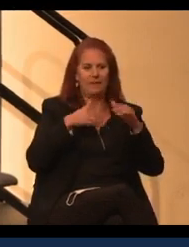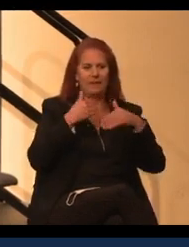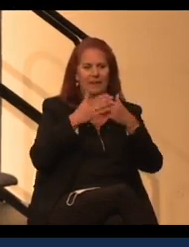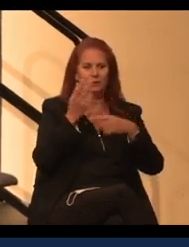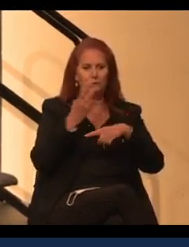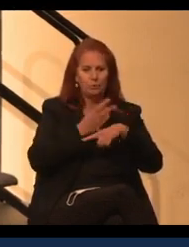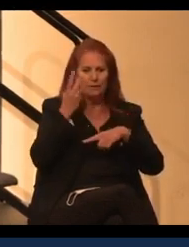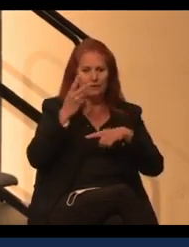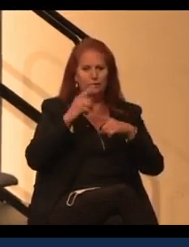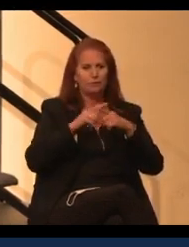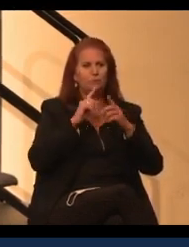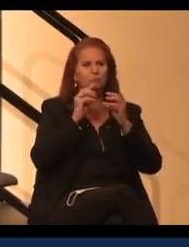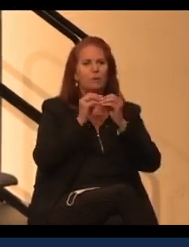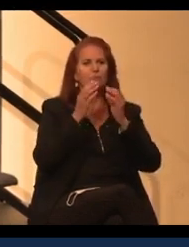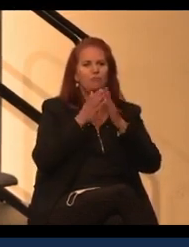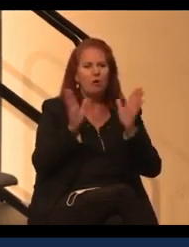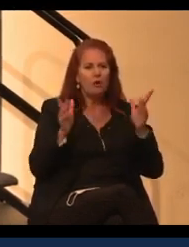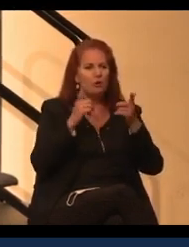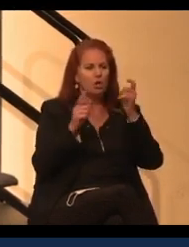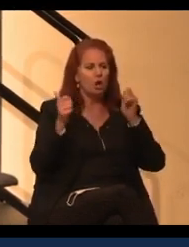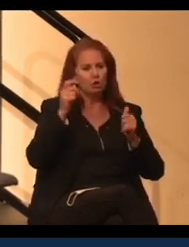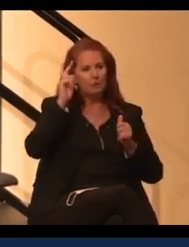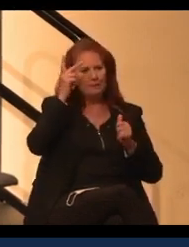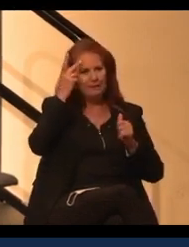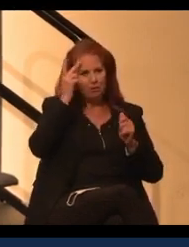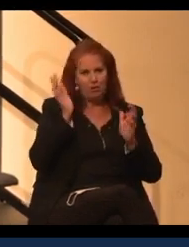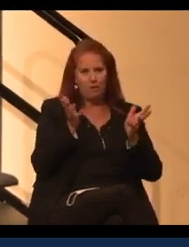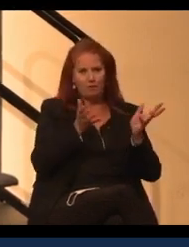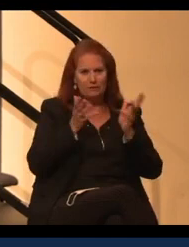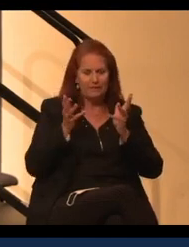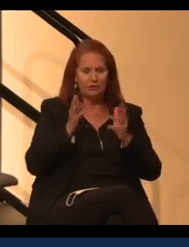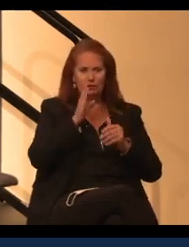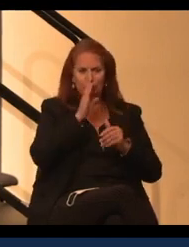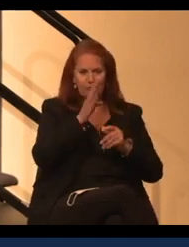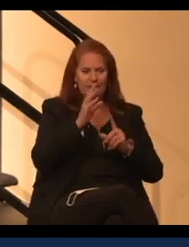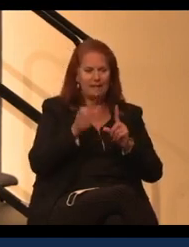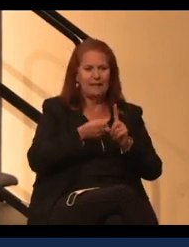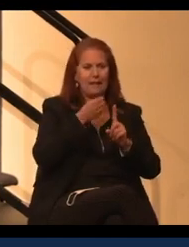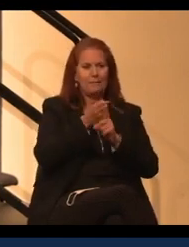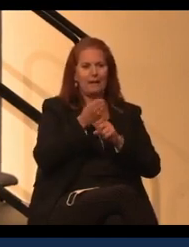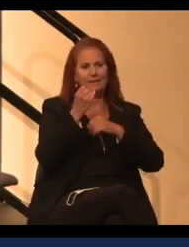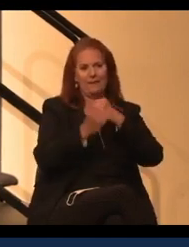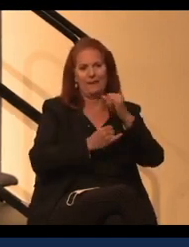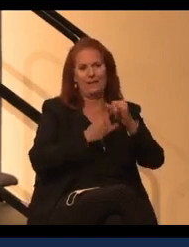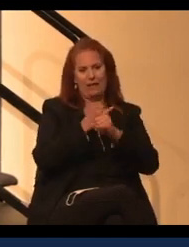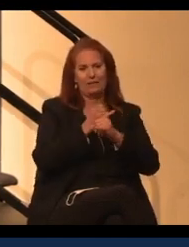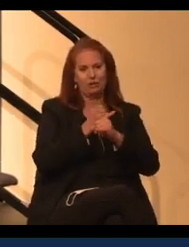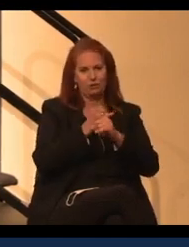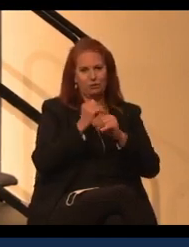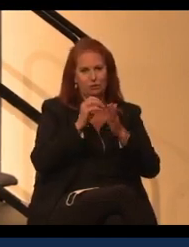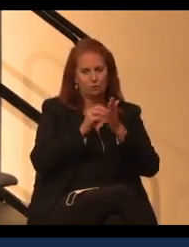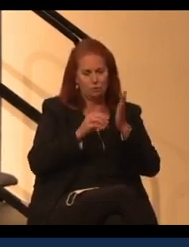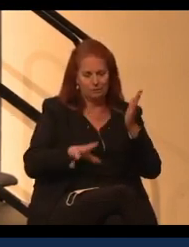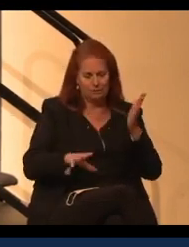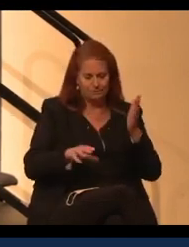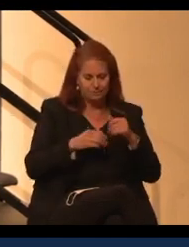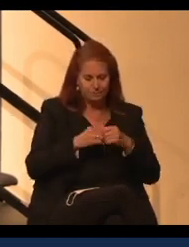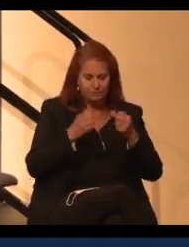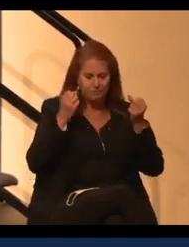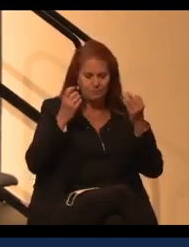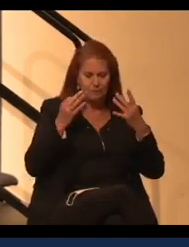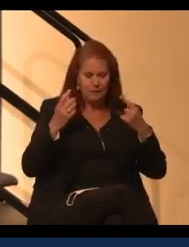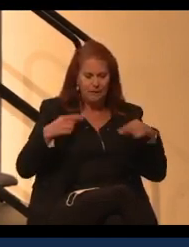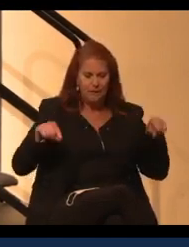days to these broader, larger political conversations that directly impact our internationals. Many of